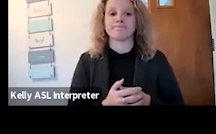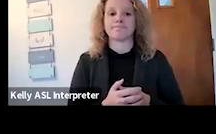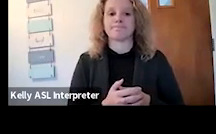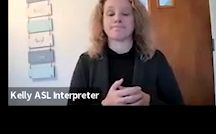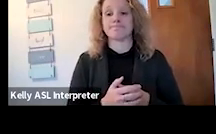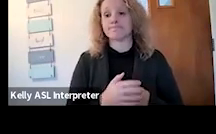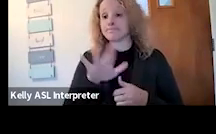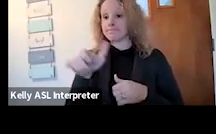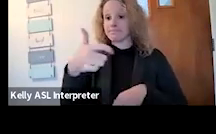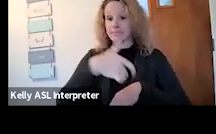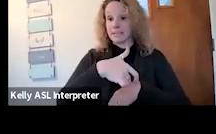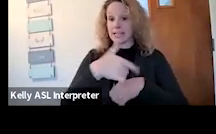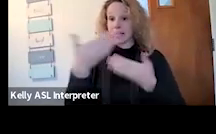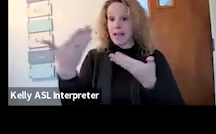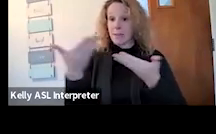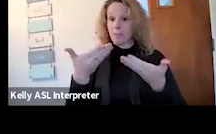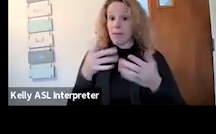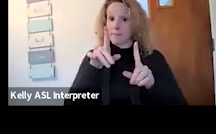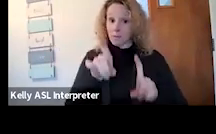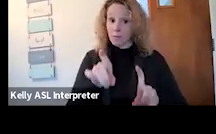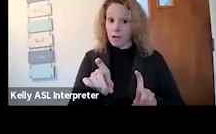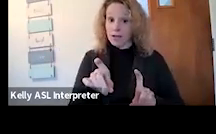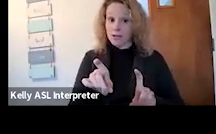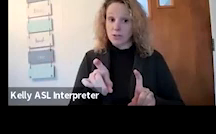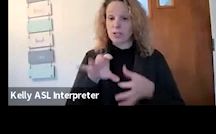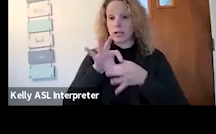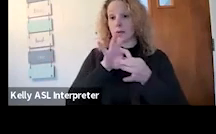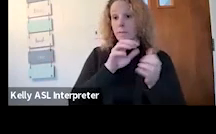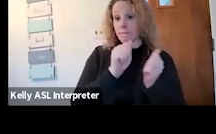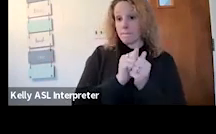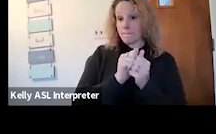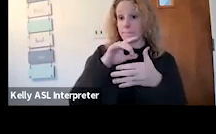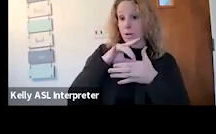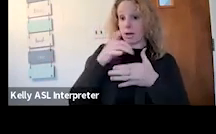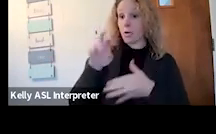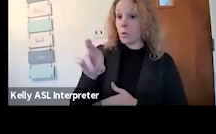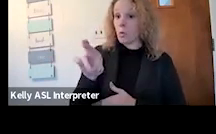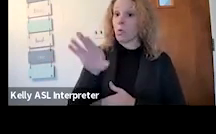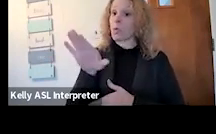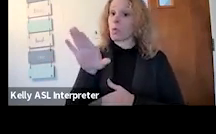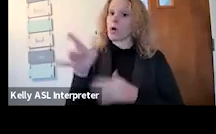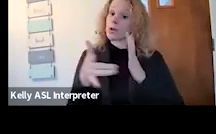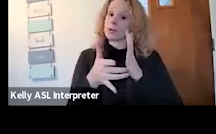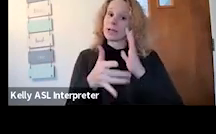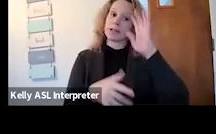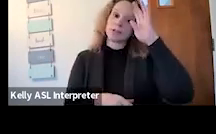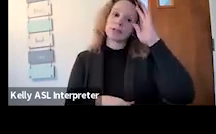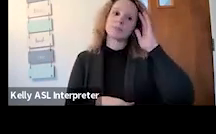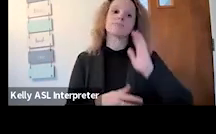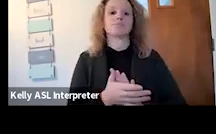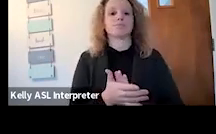Throughout the presentations, we welcome your questions in regards to the content or your technology.